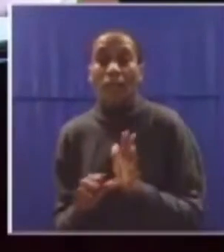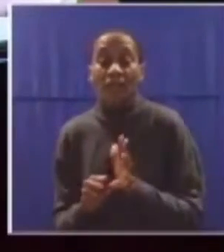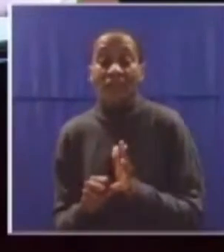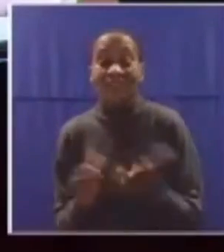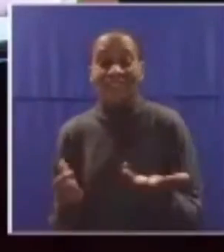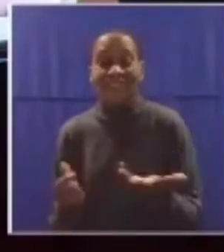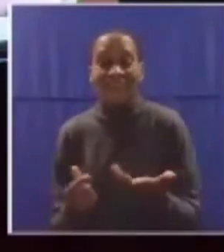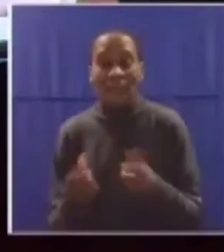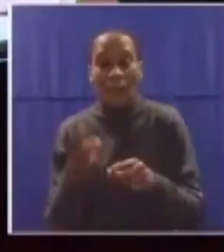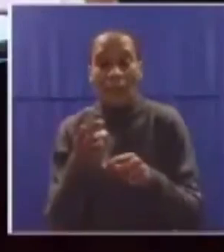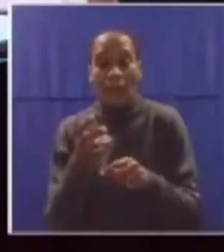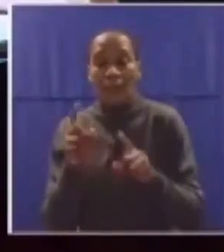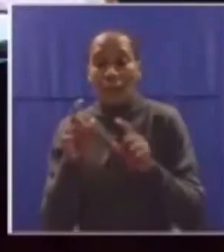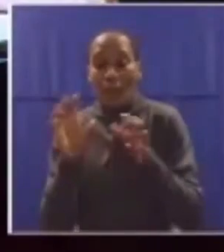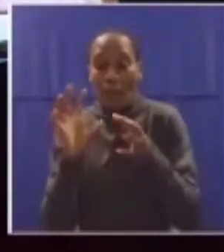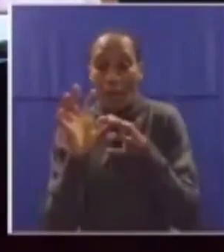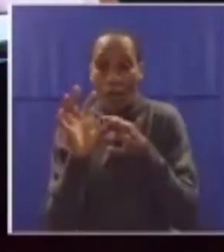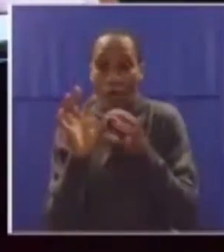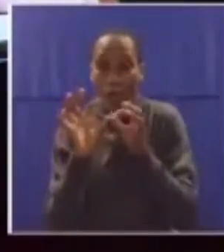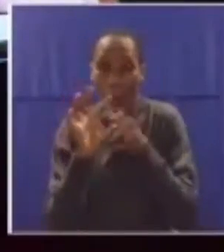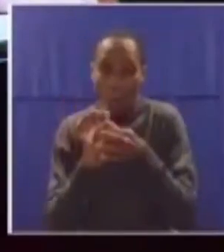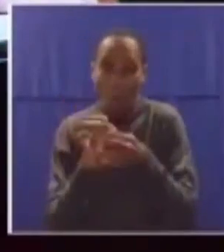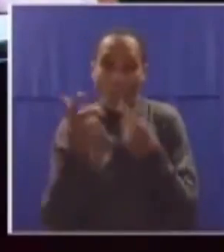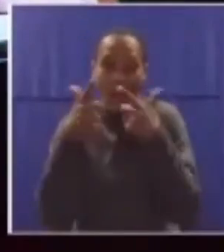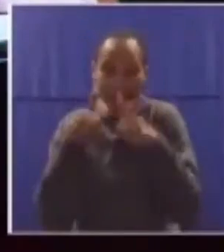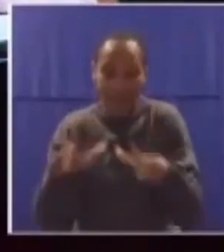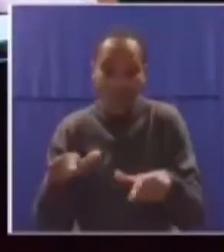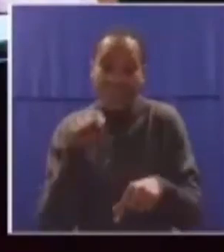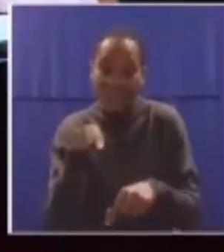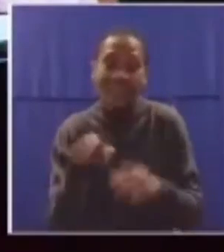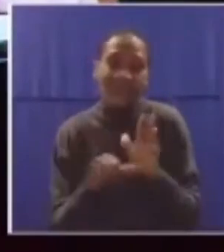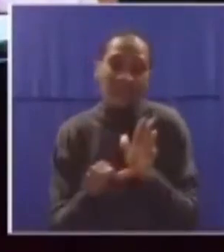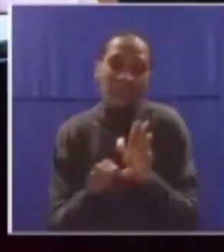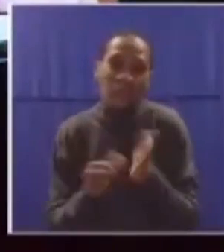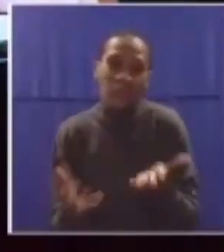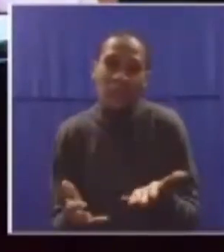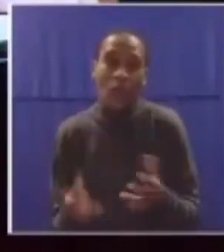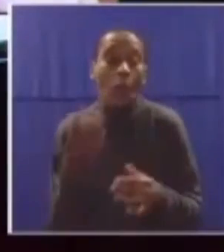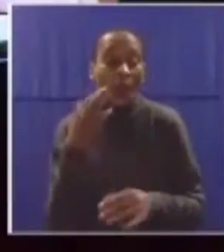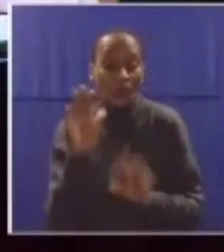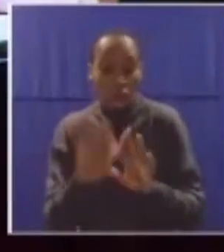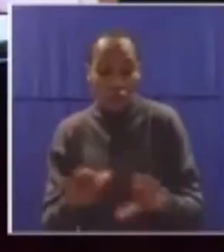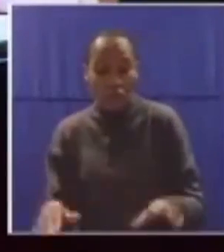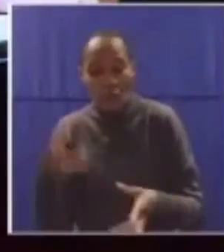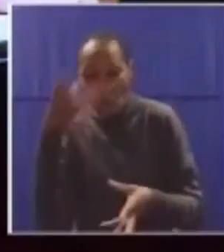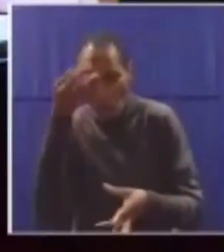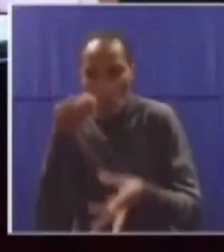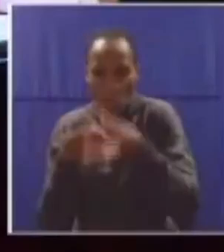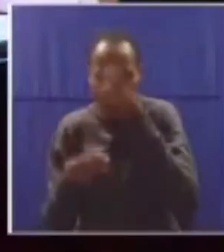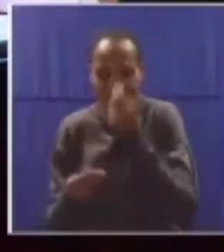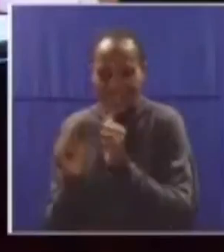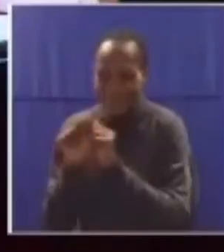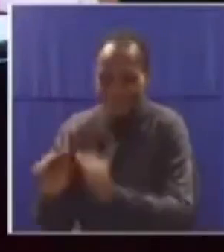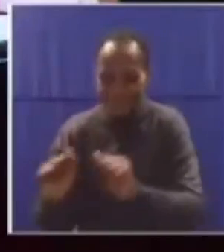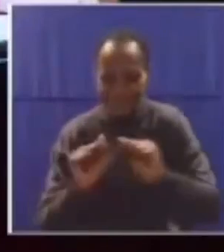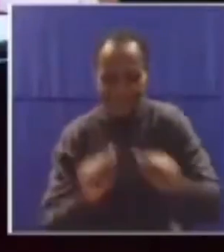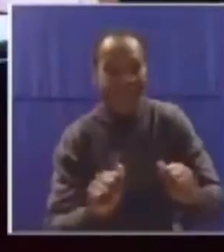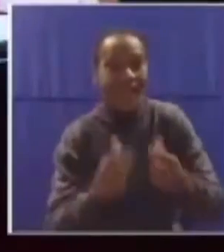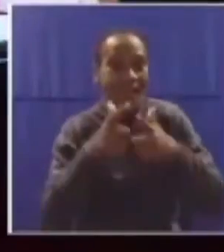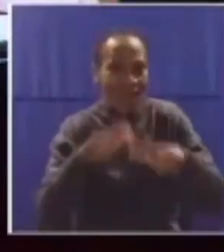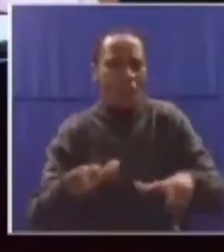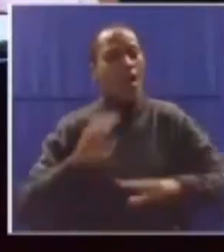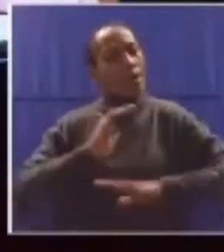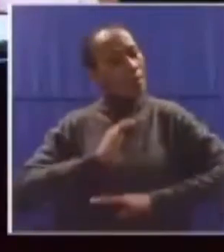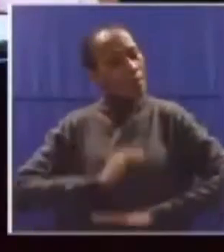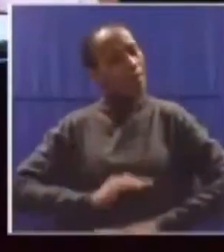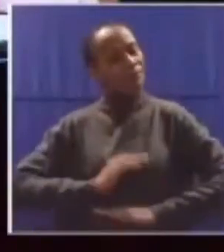can't underestimate, because PILS also confirms it. It confirms that when kids learn in the language, they are comfortable, not because